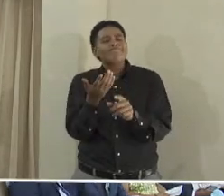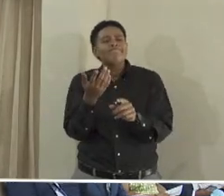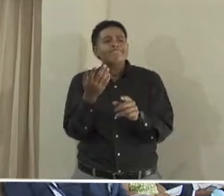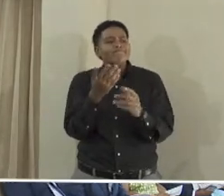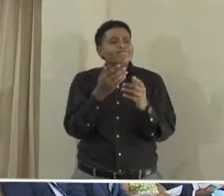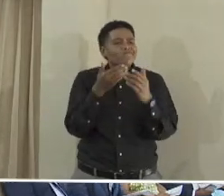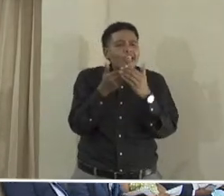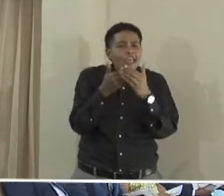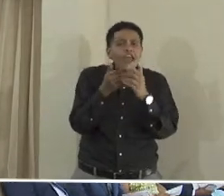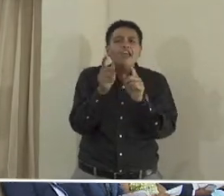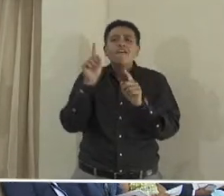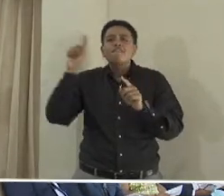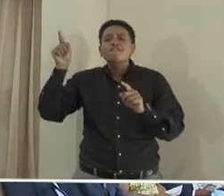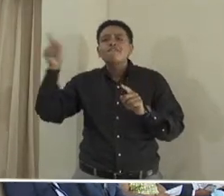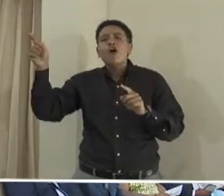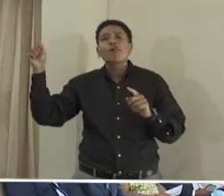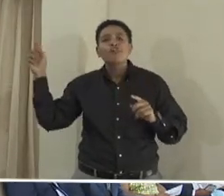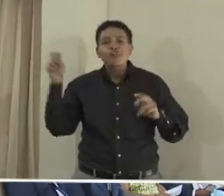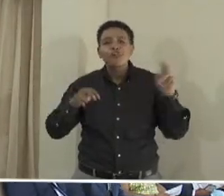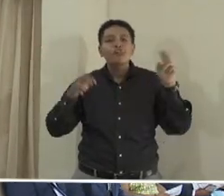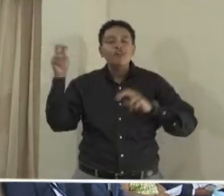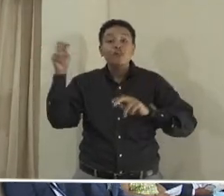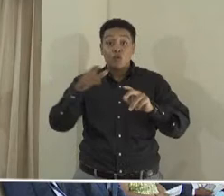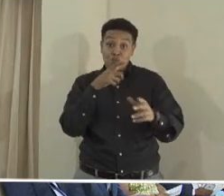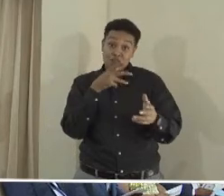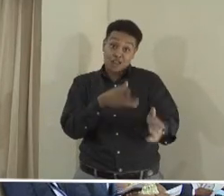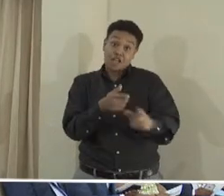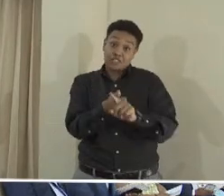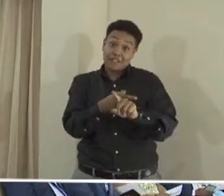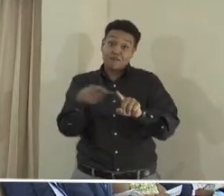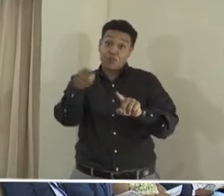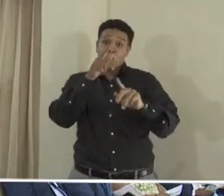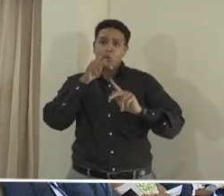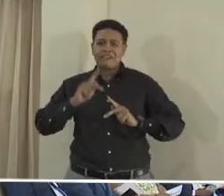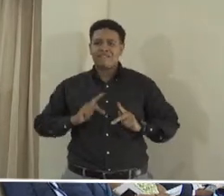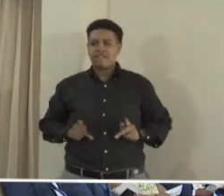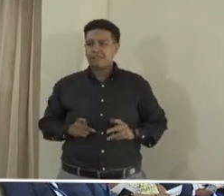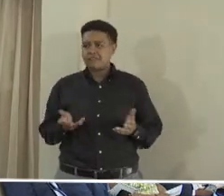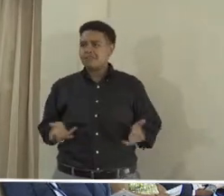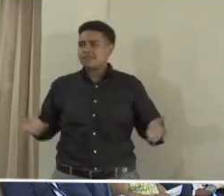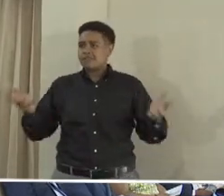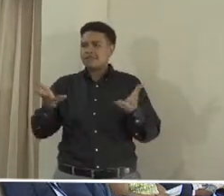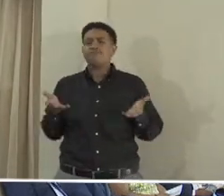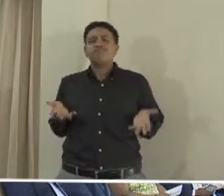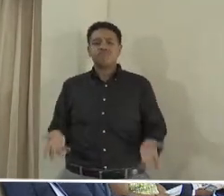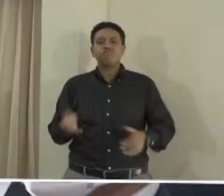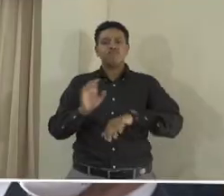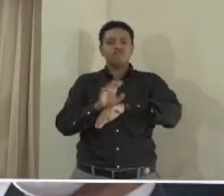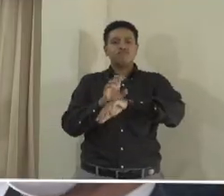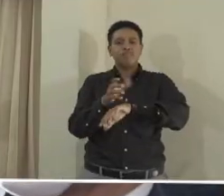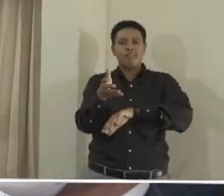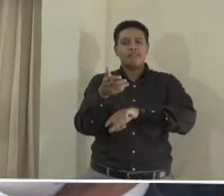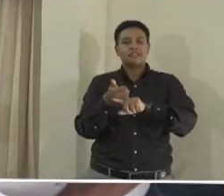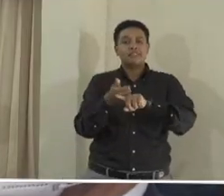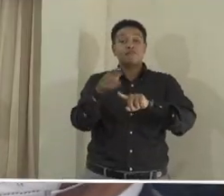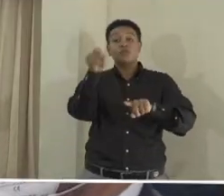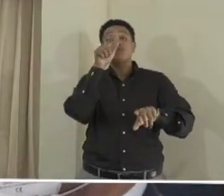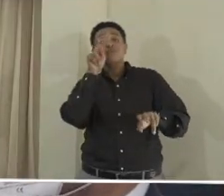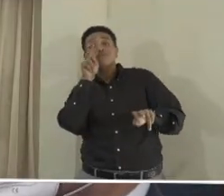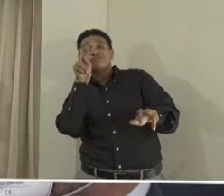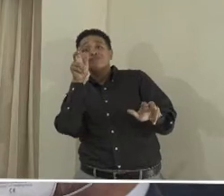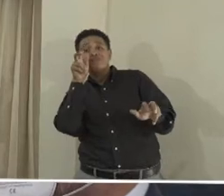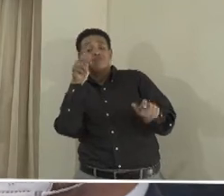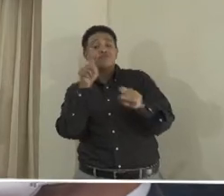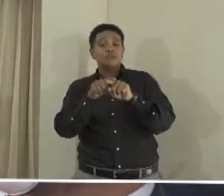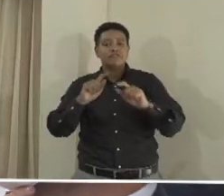near and far, those in the physical space and those of the virtual